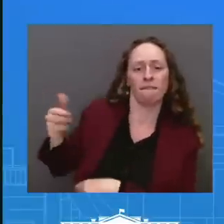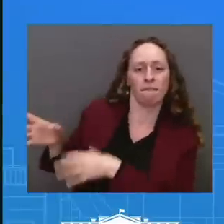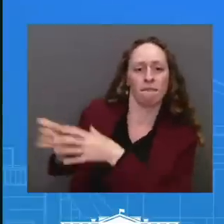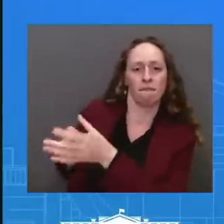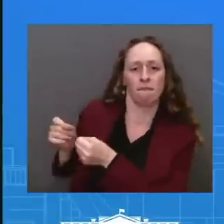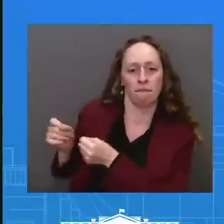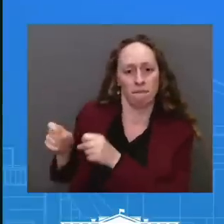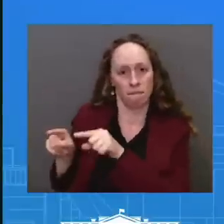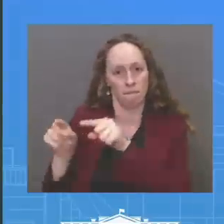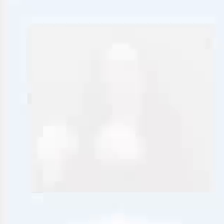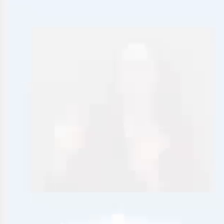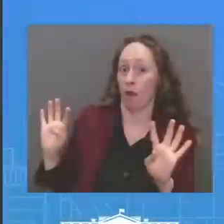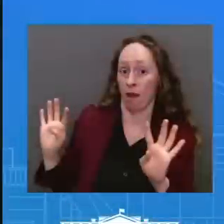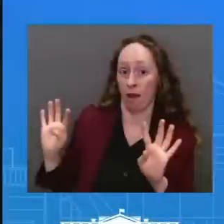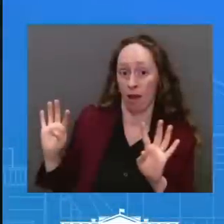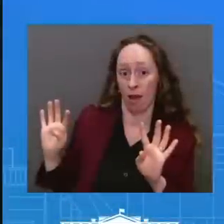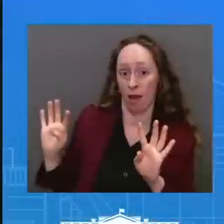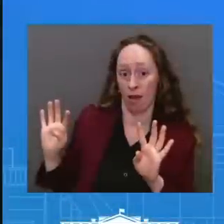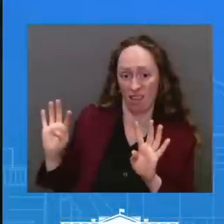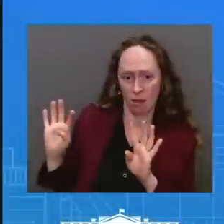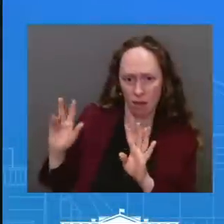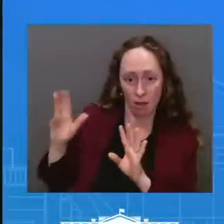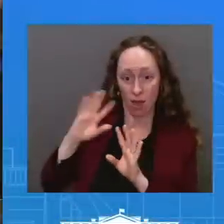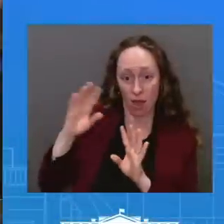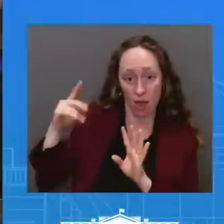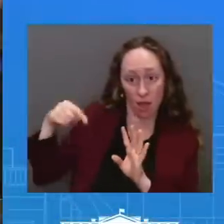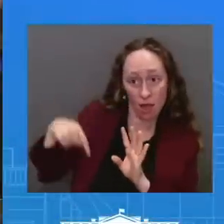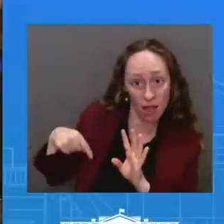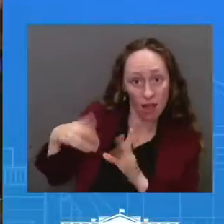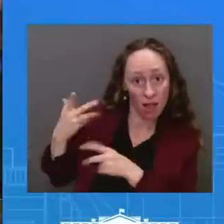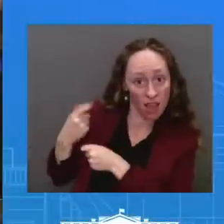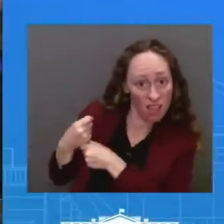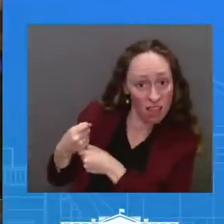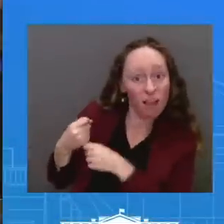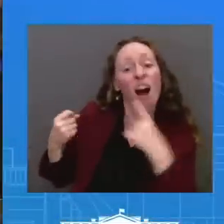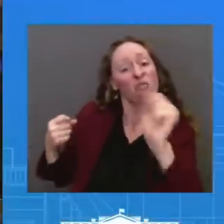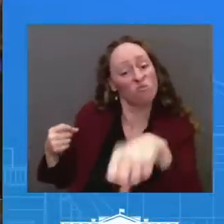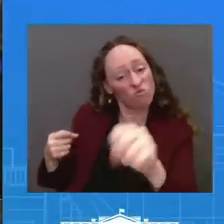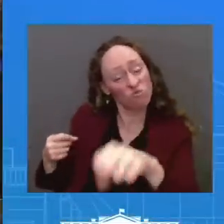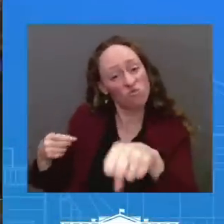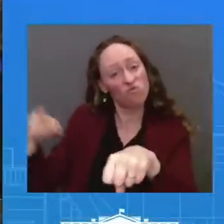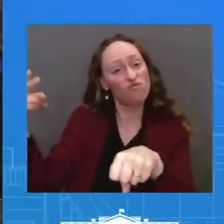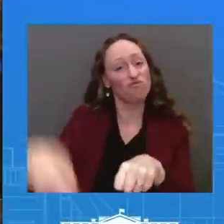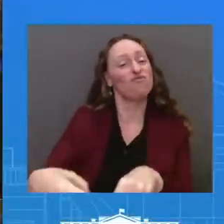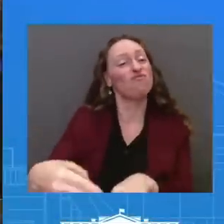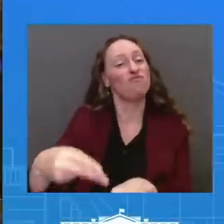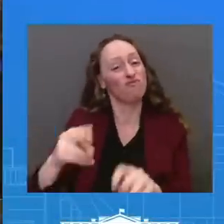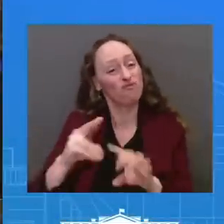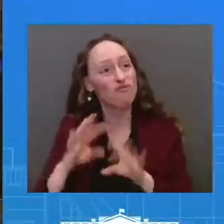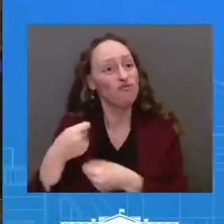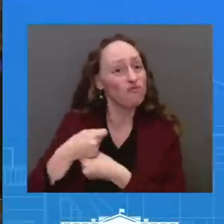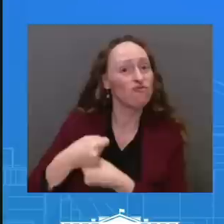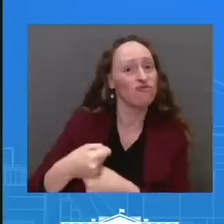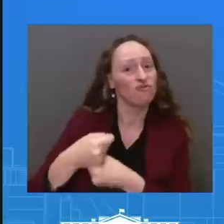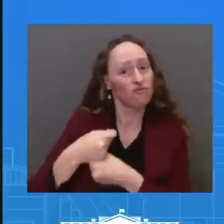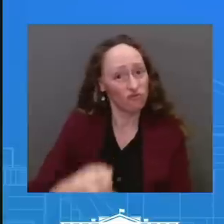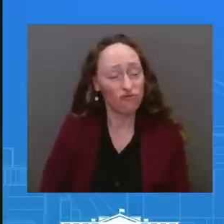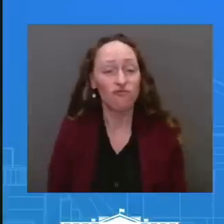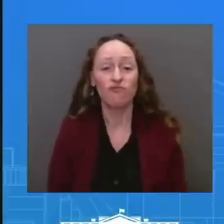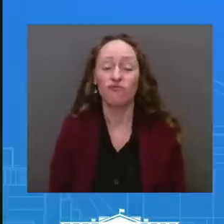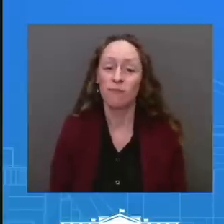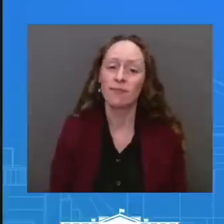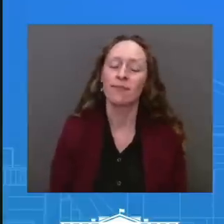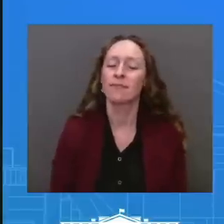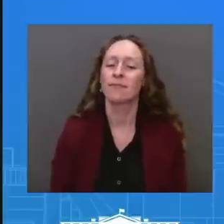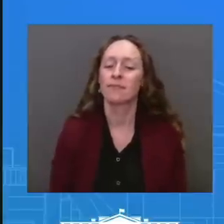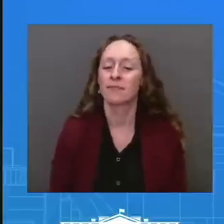that stands with union workers. So does the White House see any political risk in what the president doing this? What the president understands is